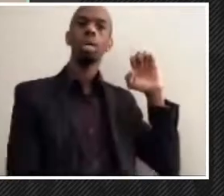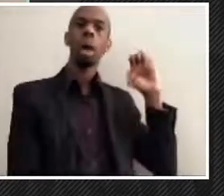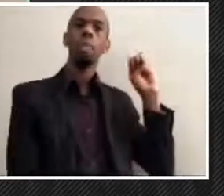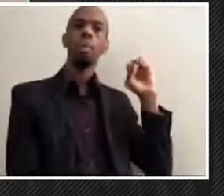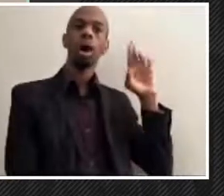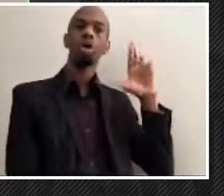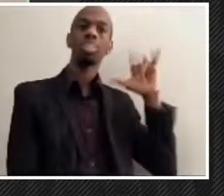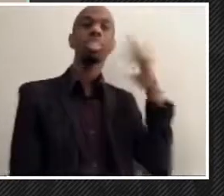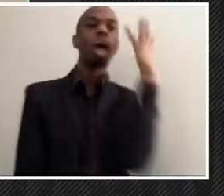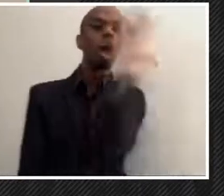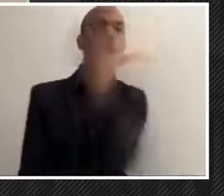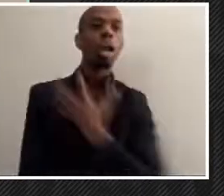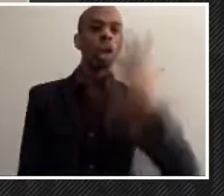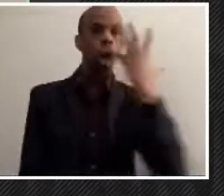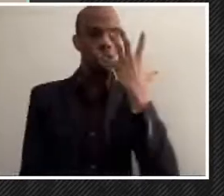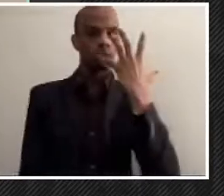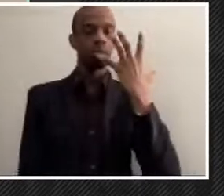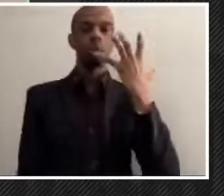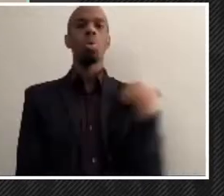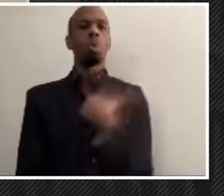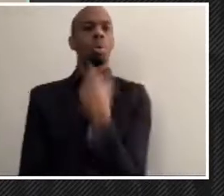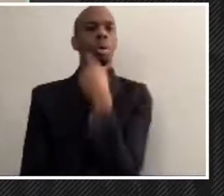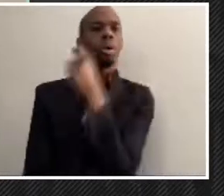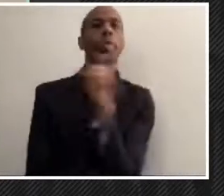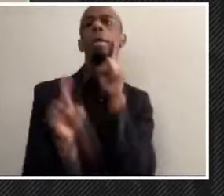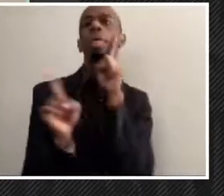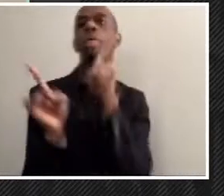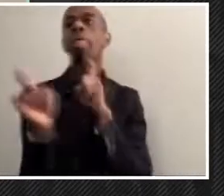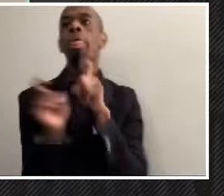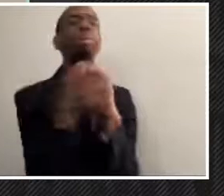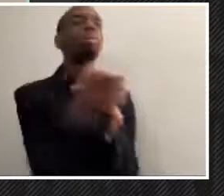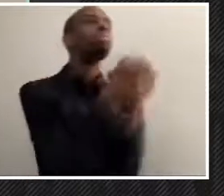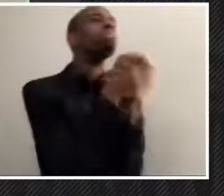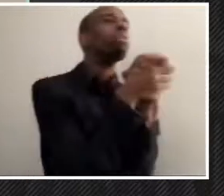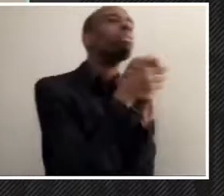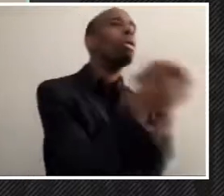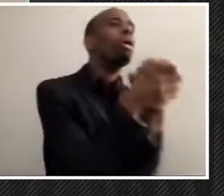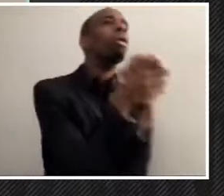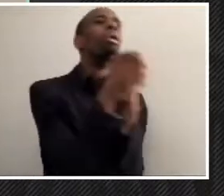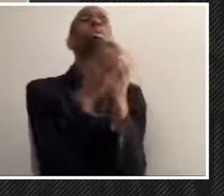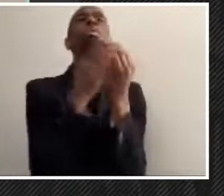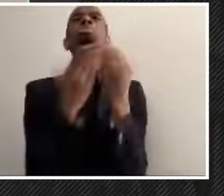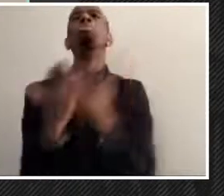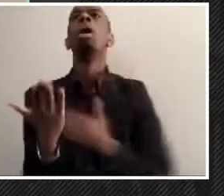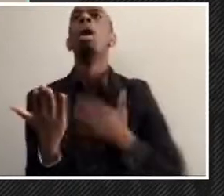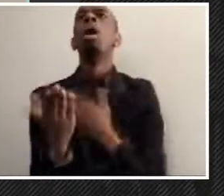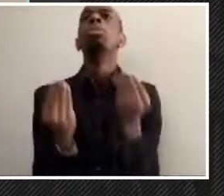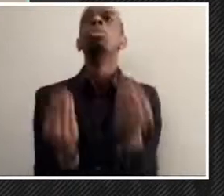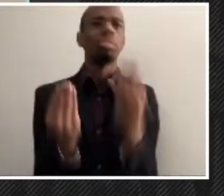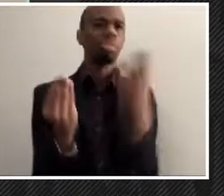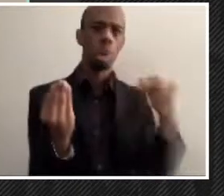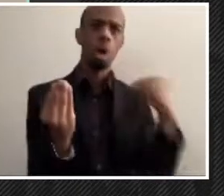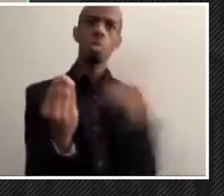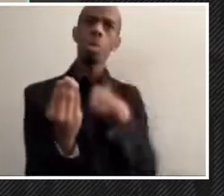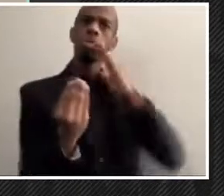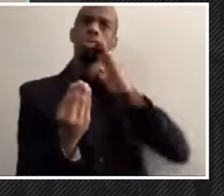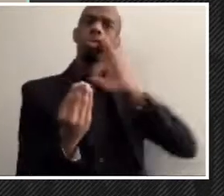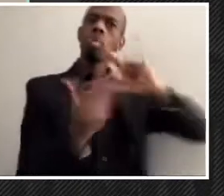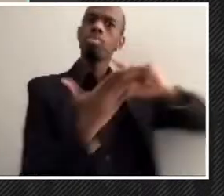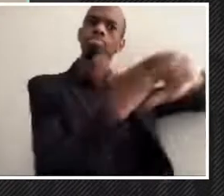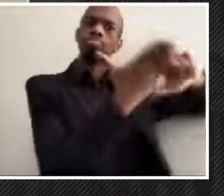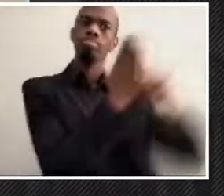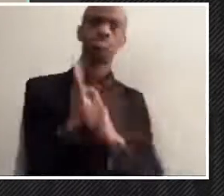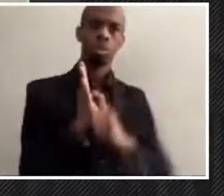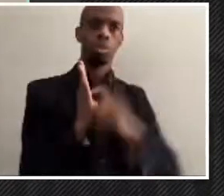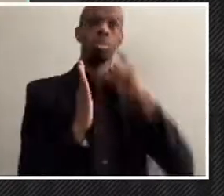not going to request or inquire or ask or bequeath, but we're going to make demands, and we're expecting our elected officials to show